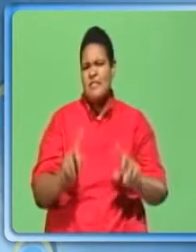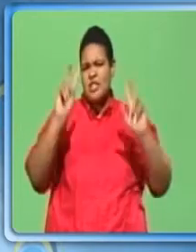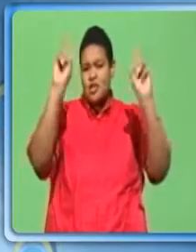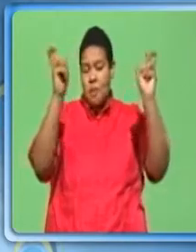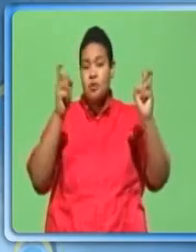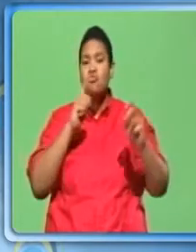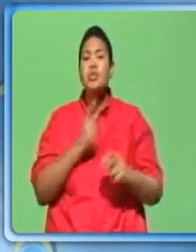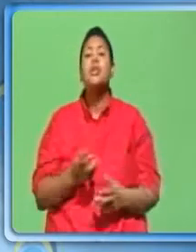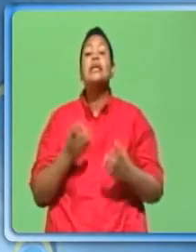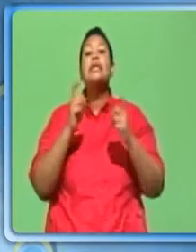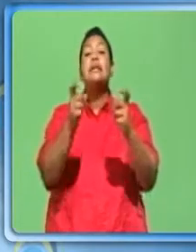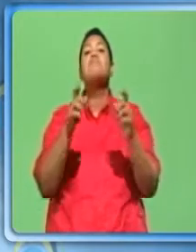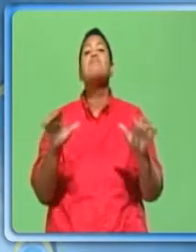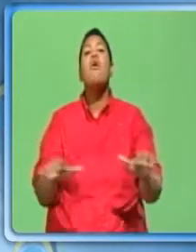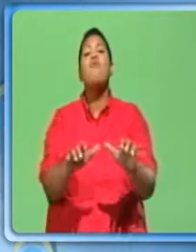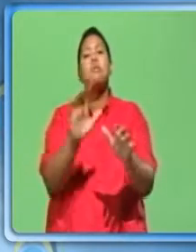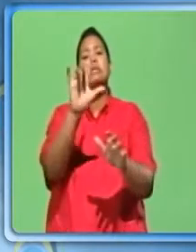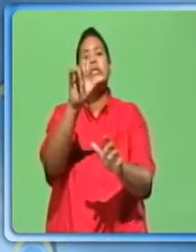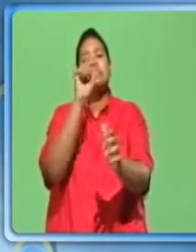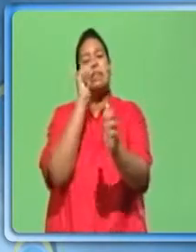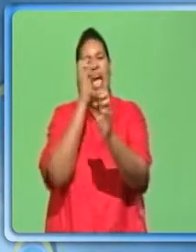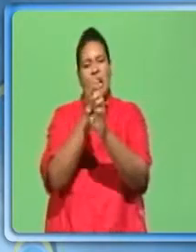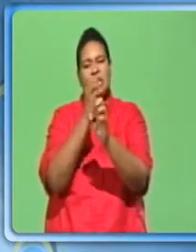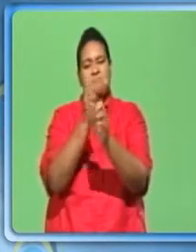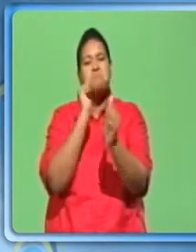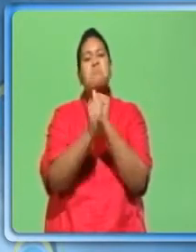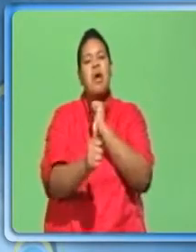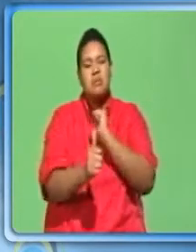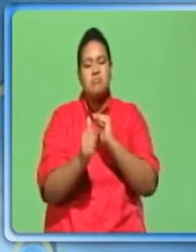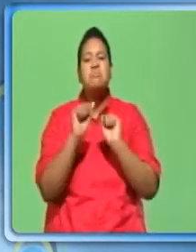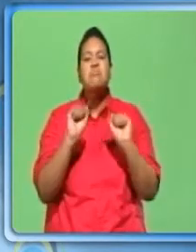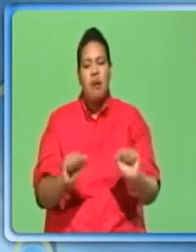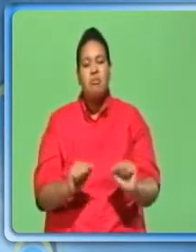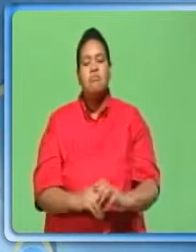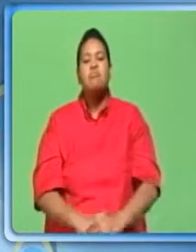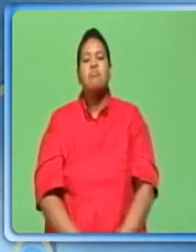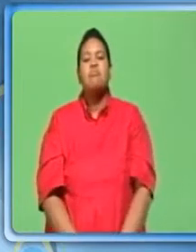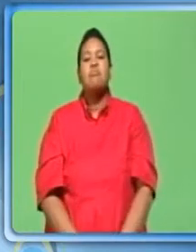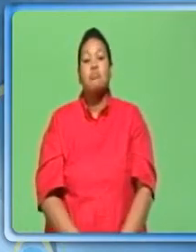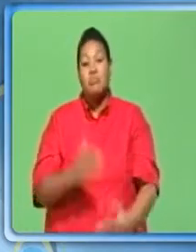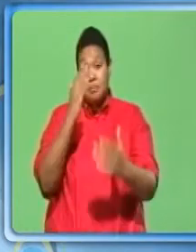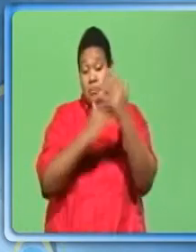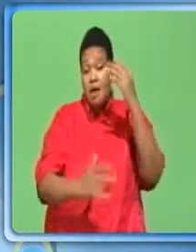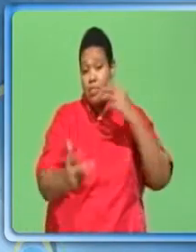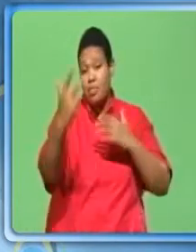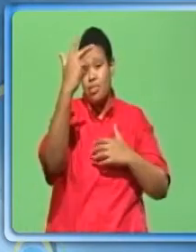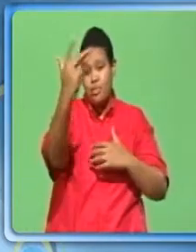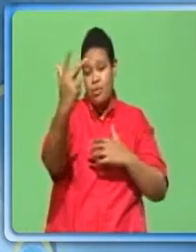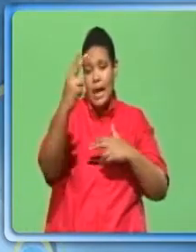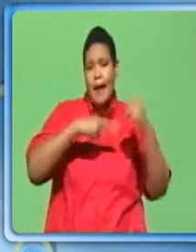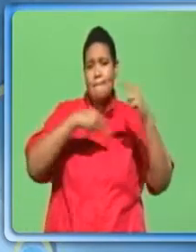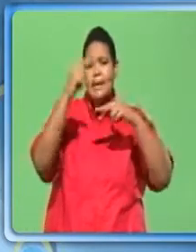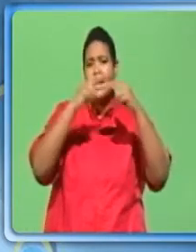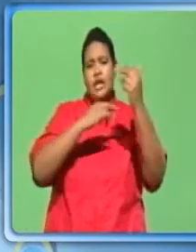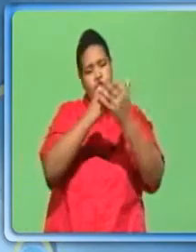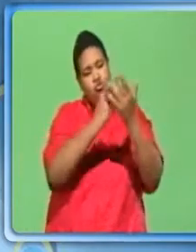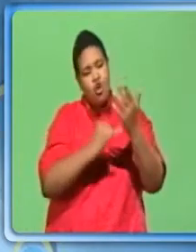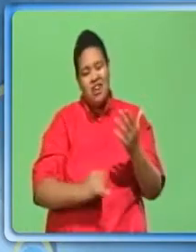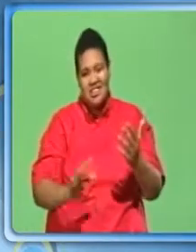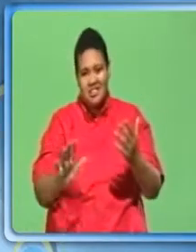topics, resulting in improved performance in CSEC examinations. Segment 3. Building